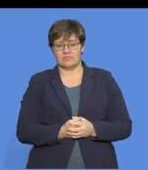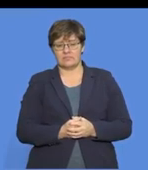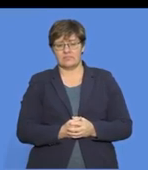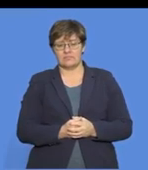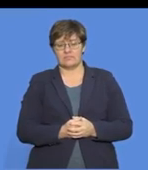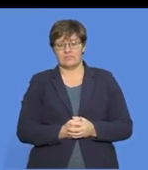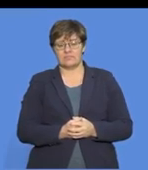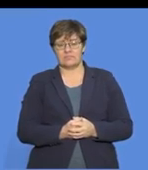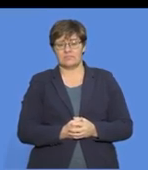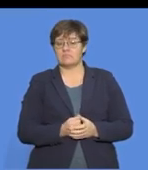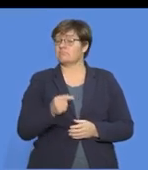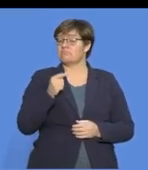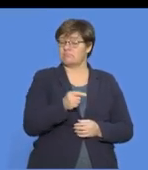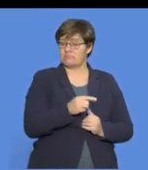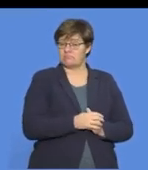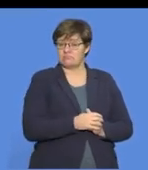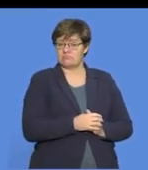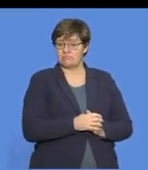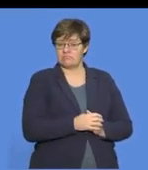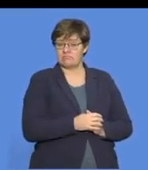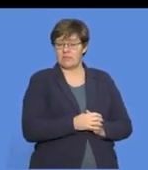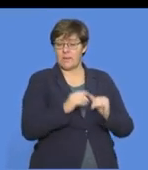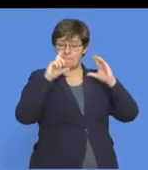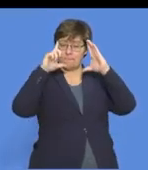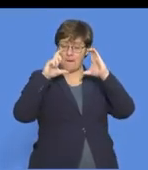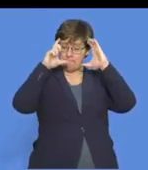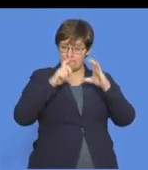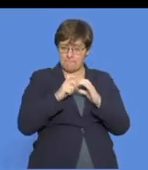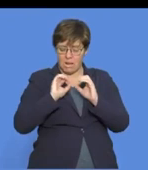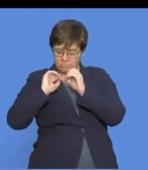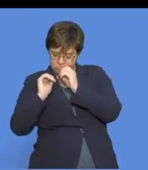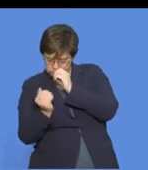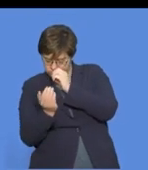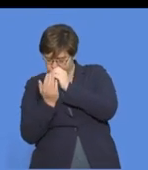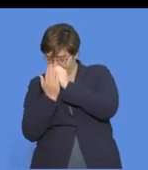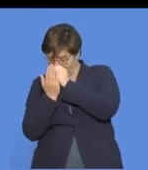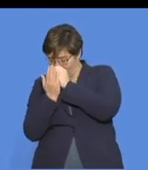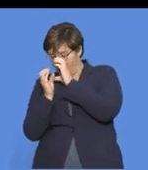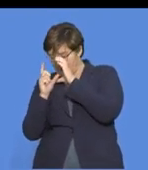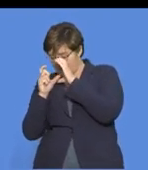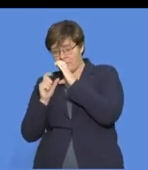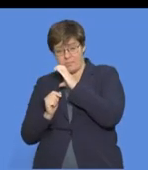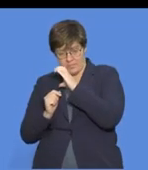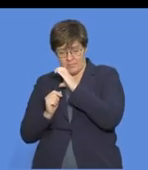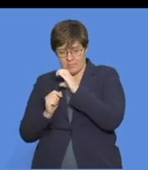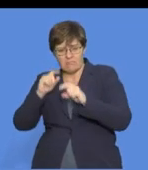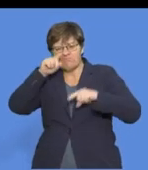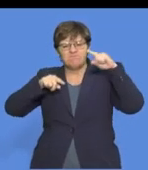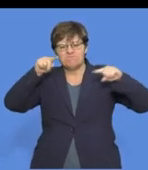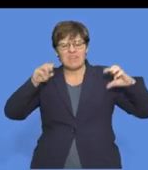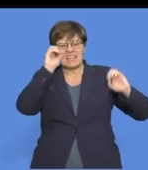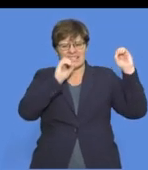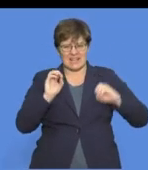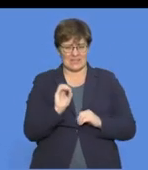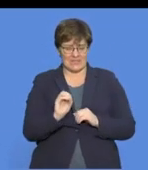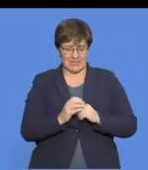This is a photograph taken under a microscope, and we can see different types of cells. We can